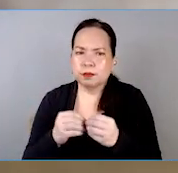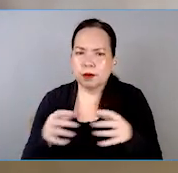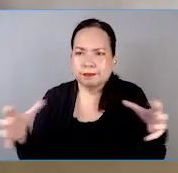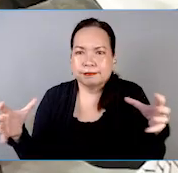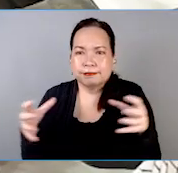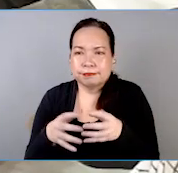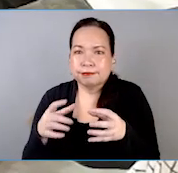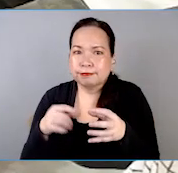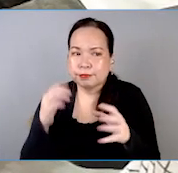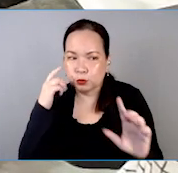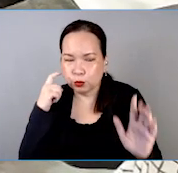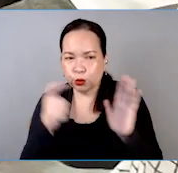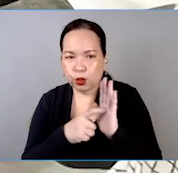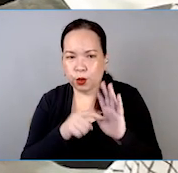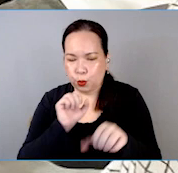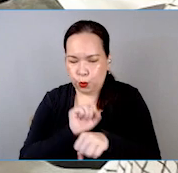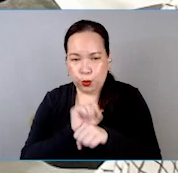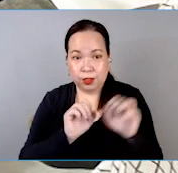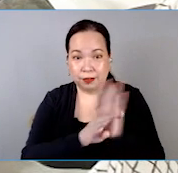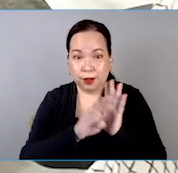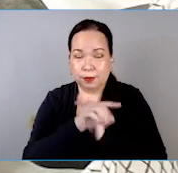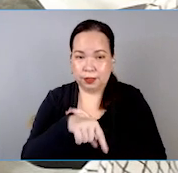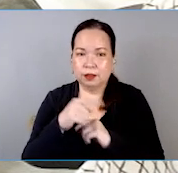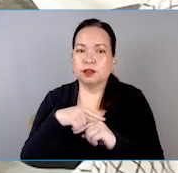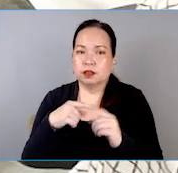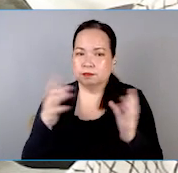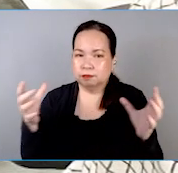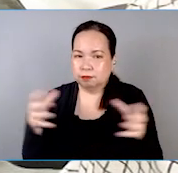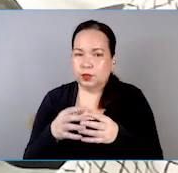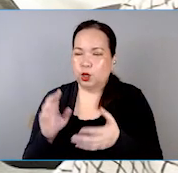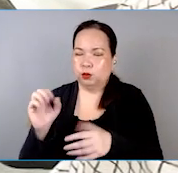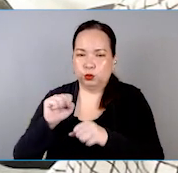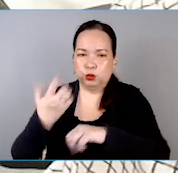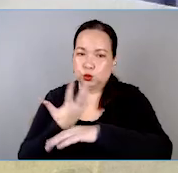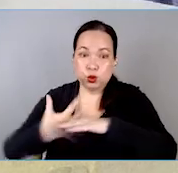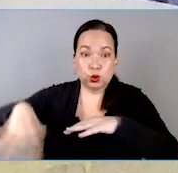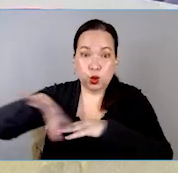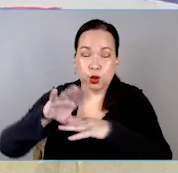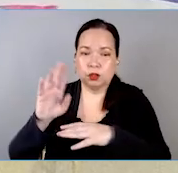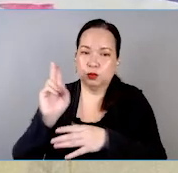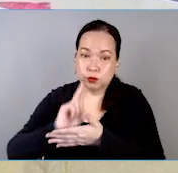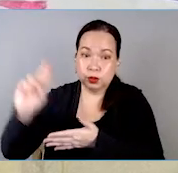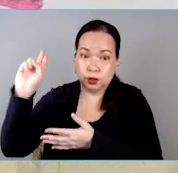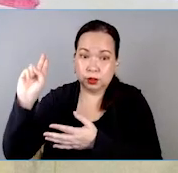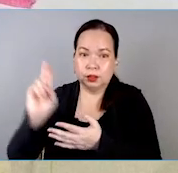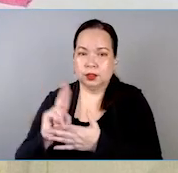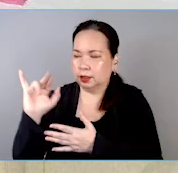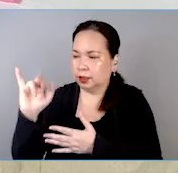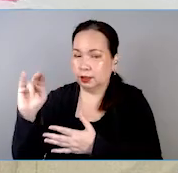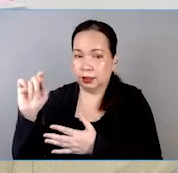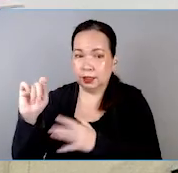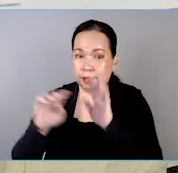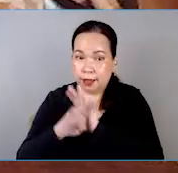Together with the participation of the Sorsogon State University, INETDEV, samahang magsasaka ng